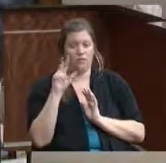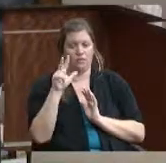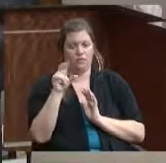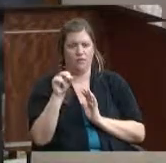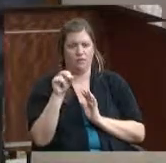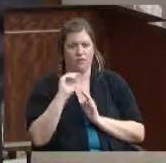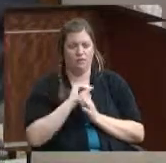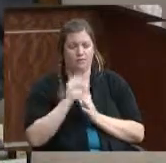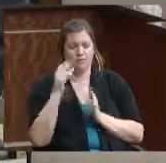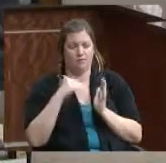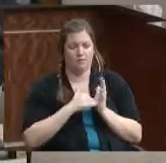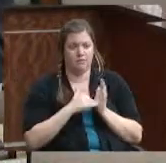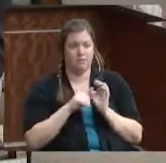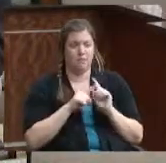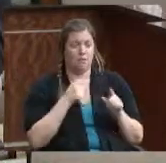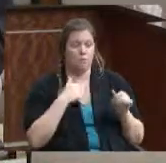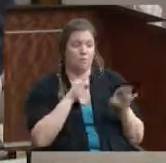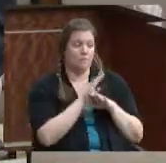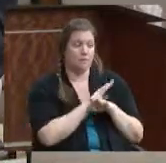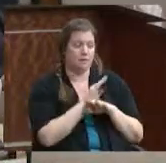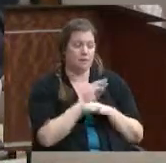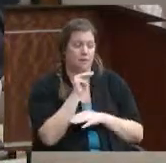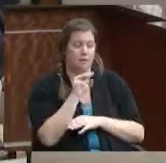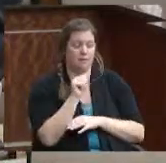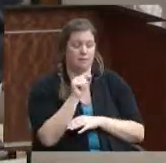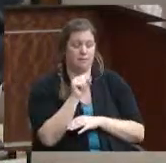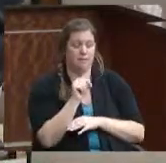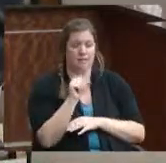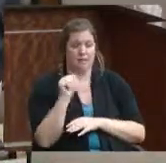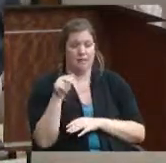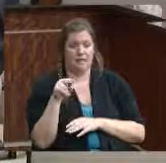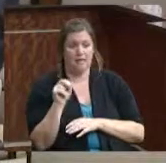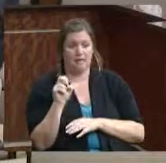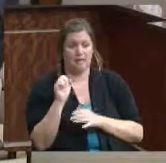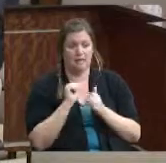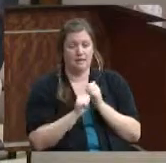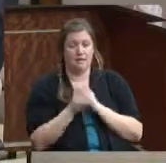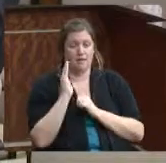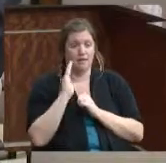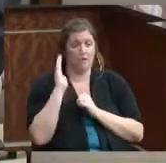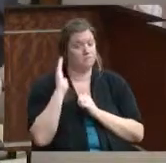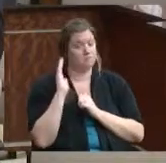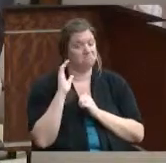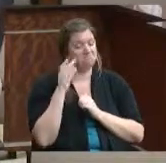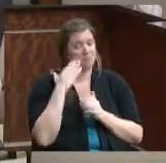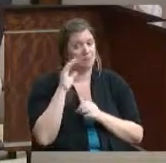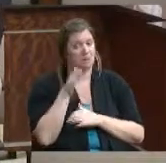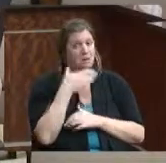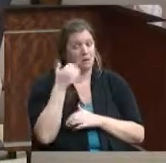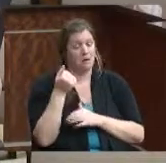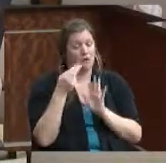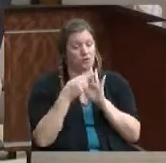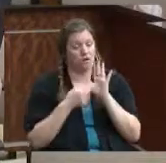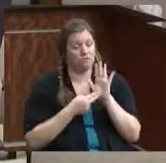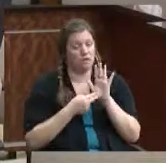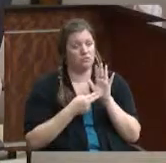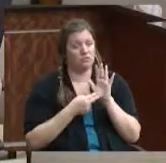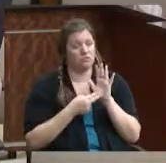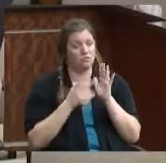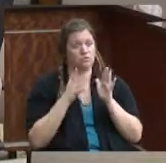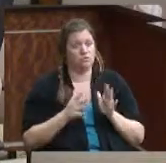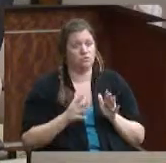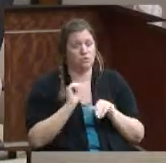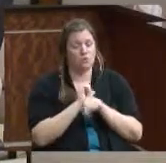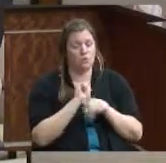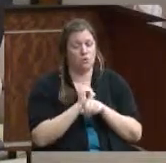$216,230,000. We have done business with MT Laney in the past. We consider them to be one of the better contractors that does